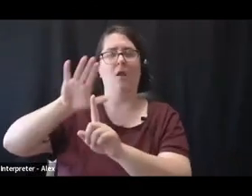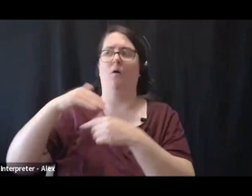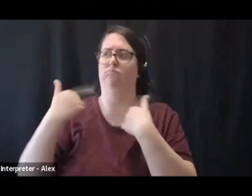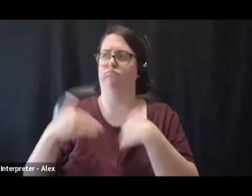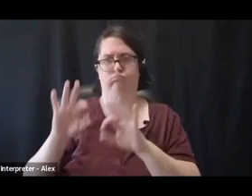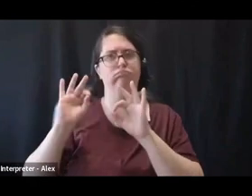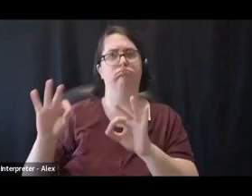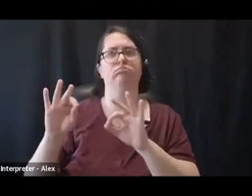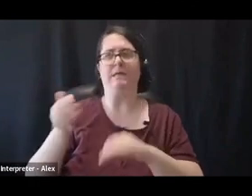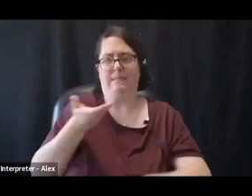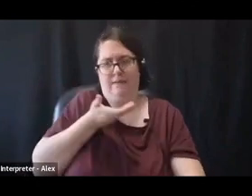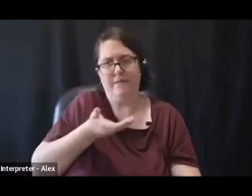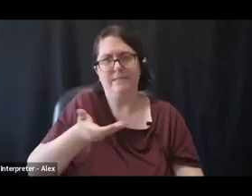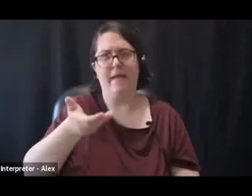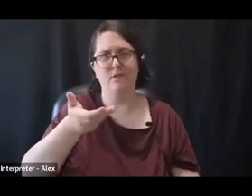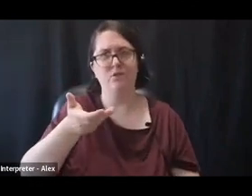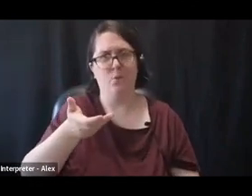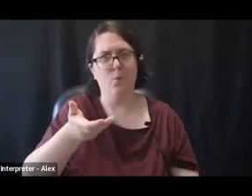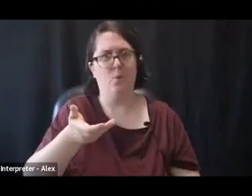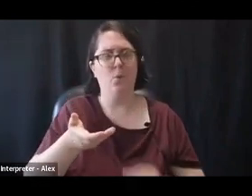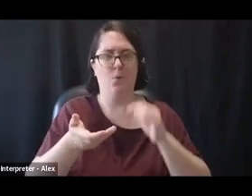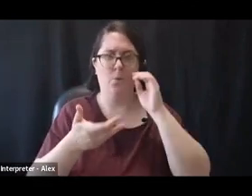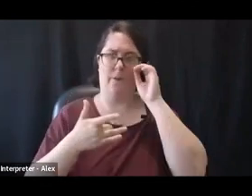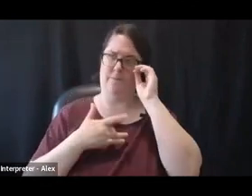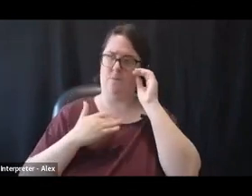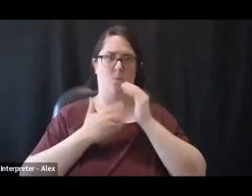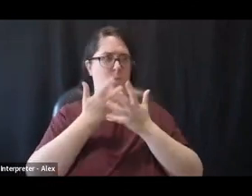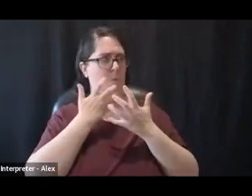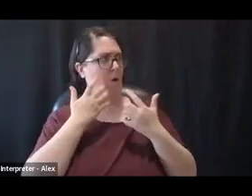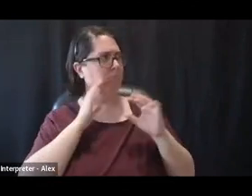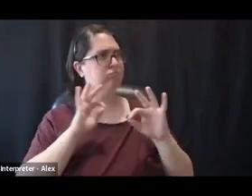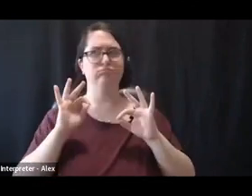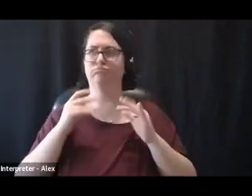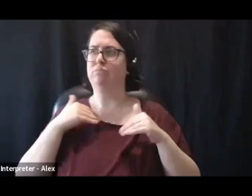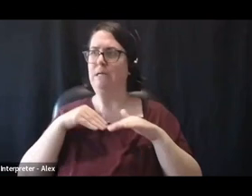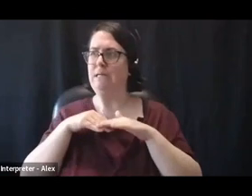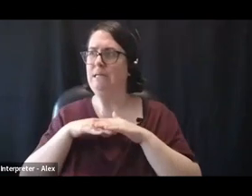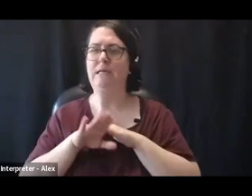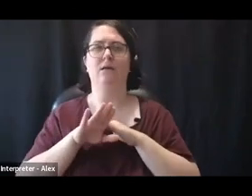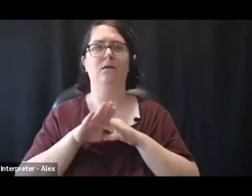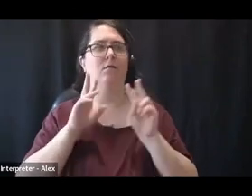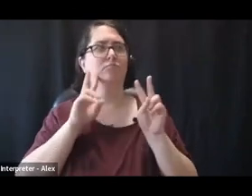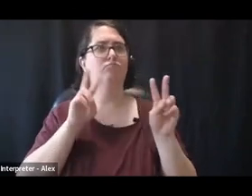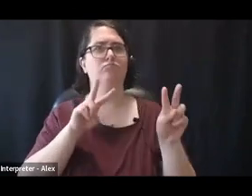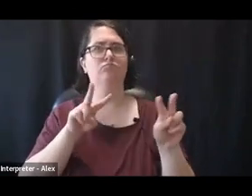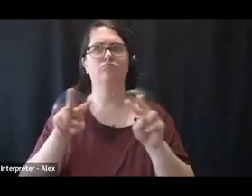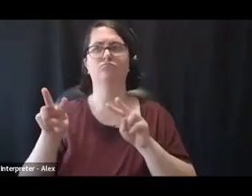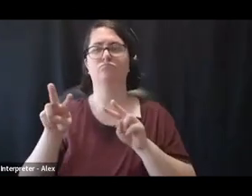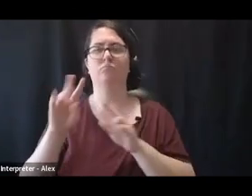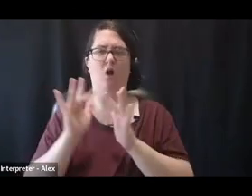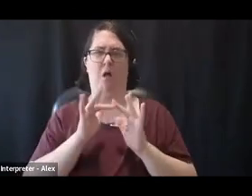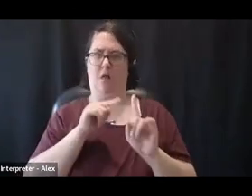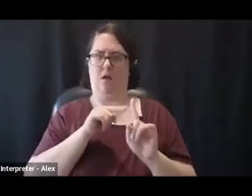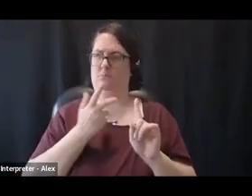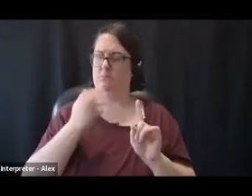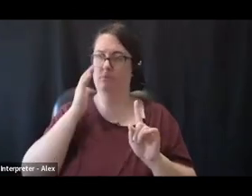that, right? It's an invitation. People are, you know, welcomed in, and they can also look at the at your online space. And I think, Christina,